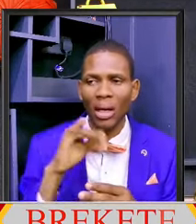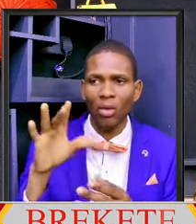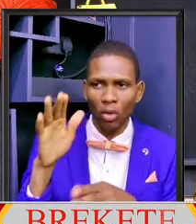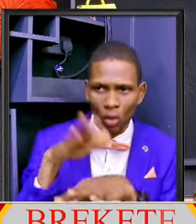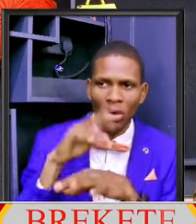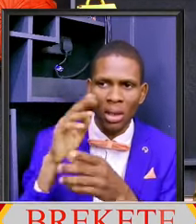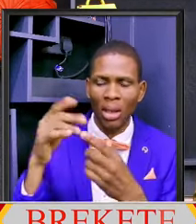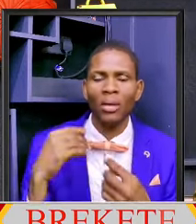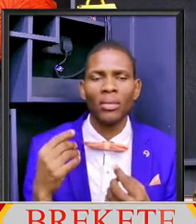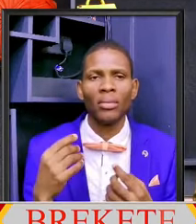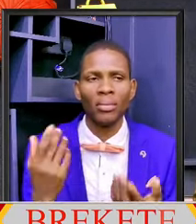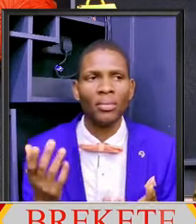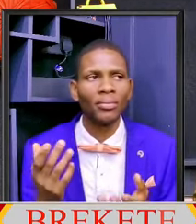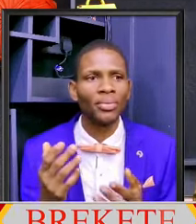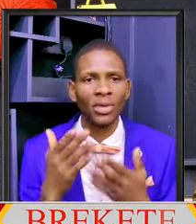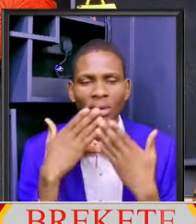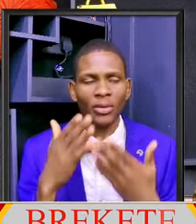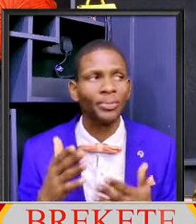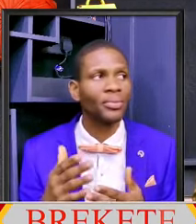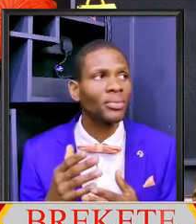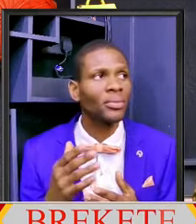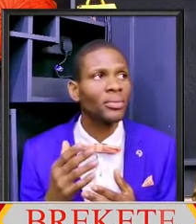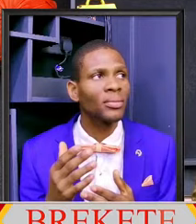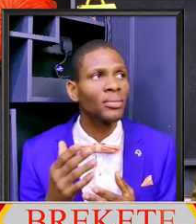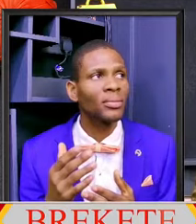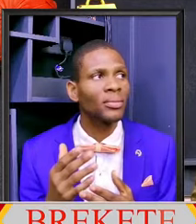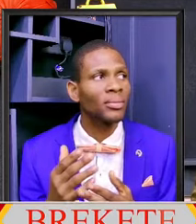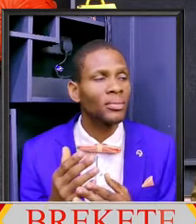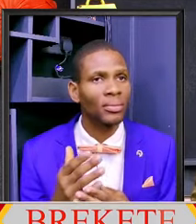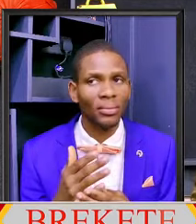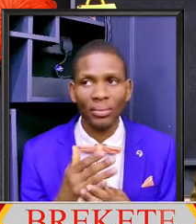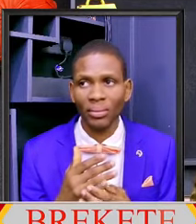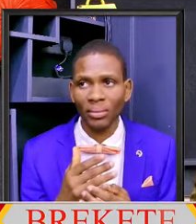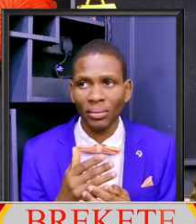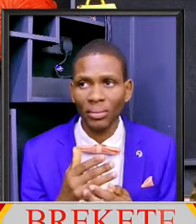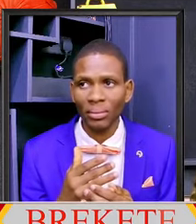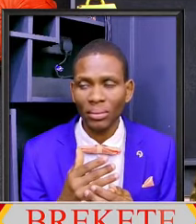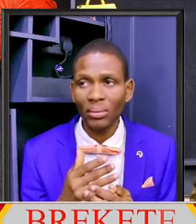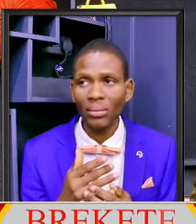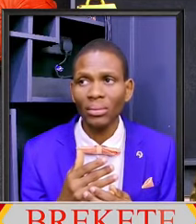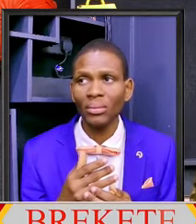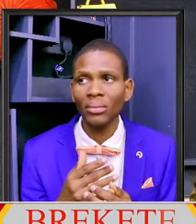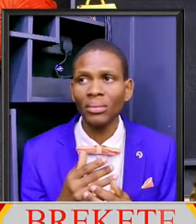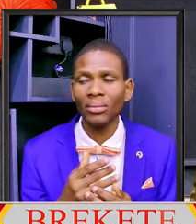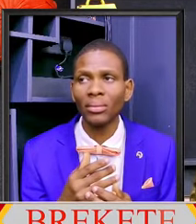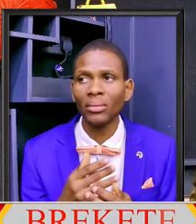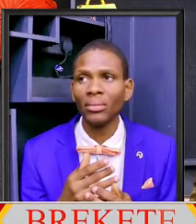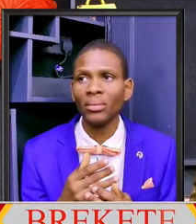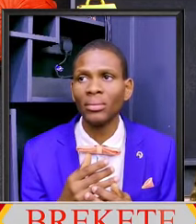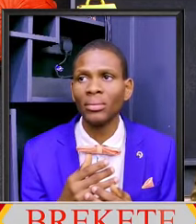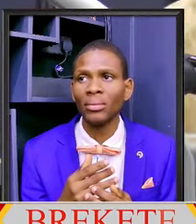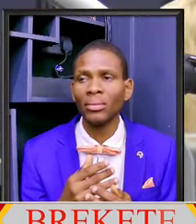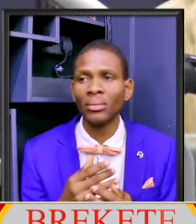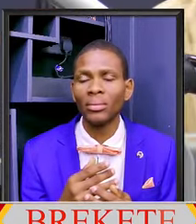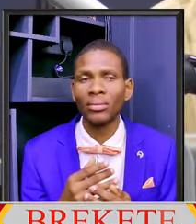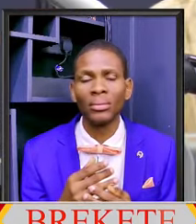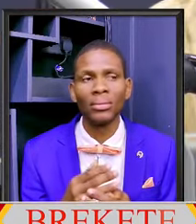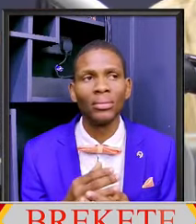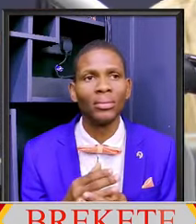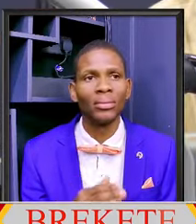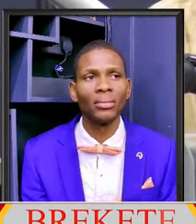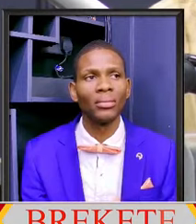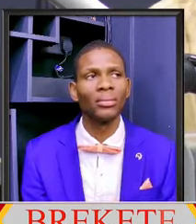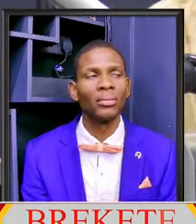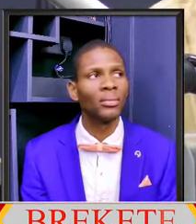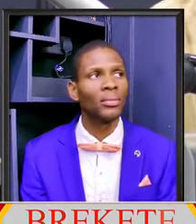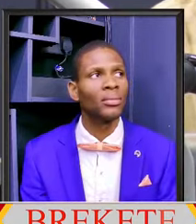Thank you. Mezaki che the way and seka tausaya. Sika yi gudun ma, da